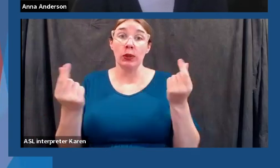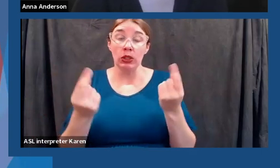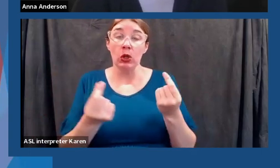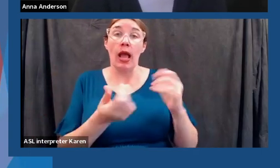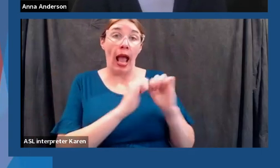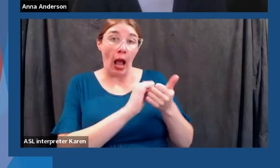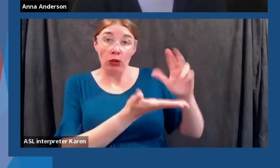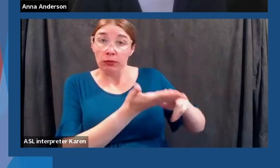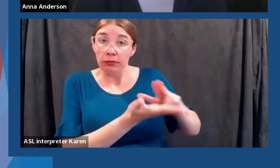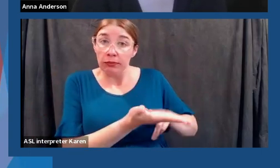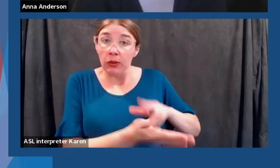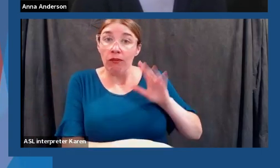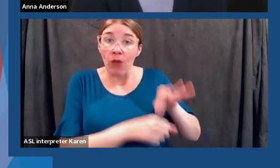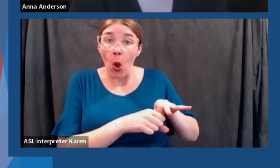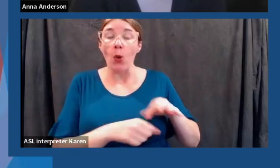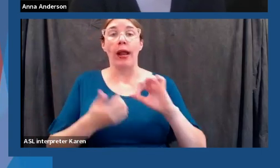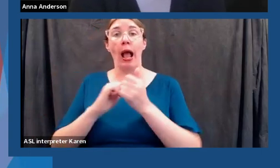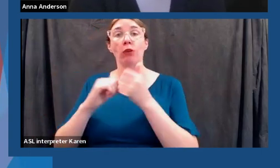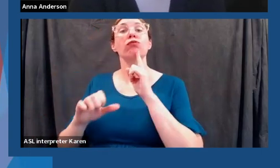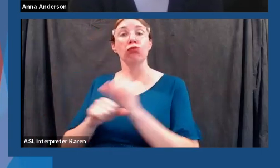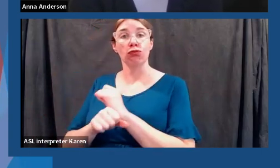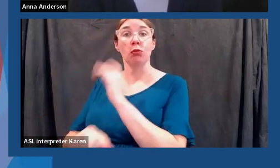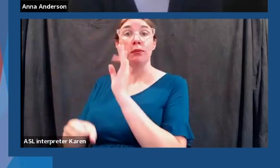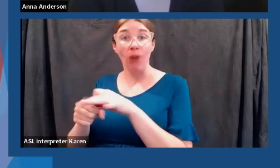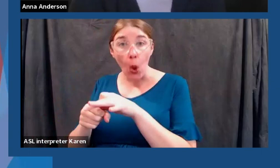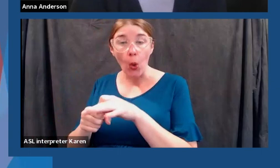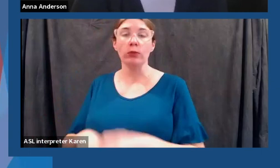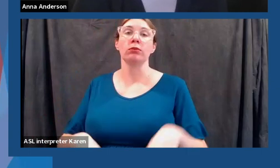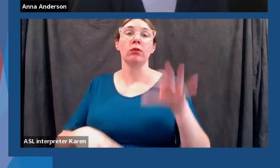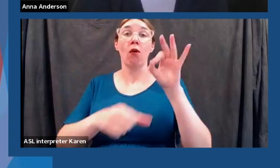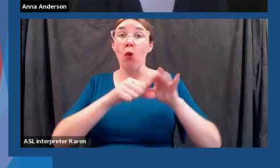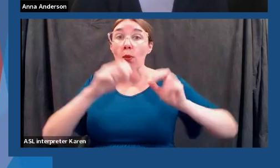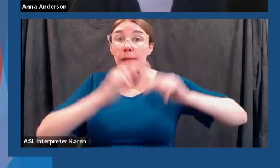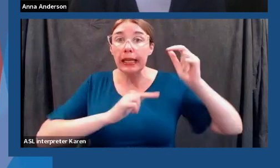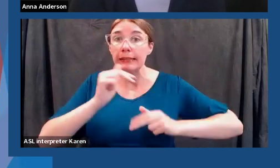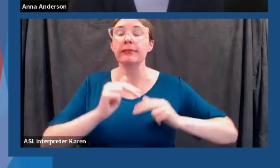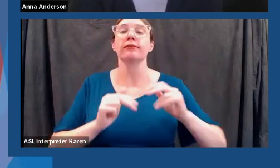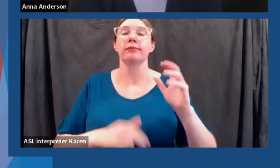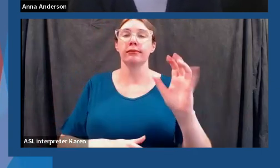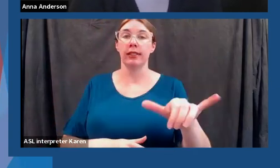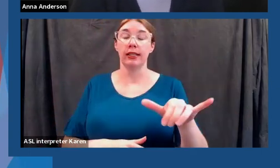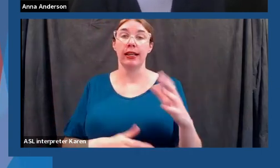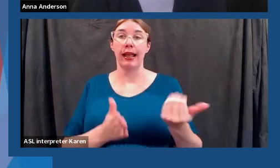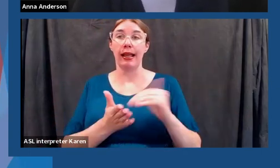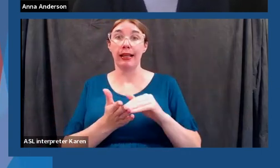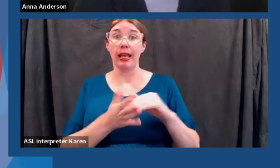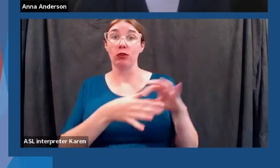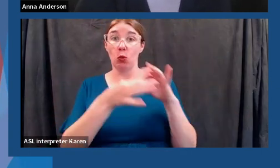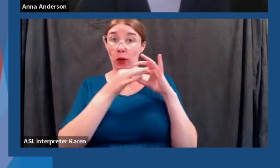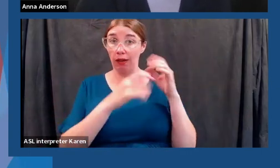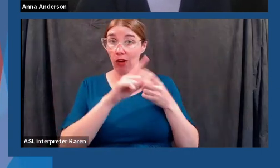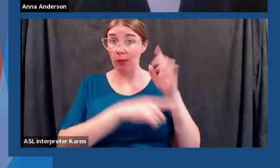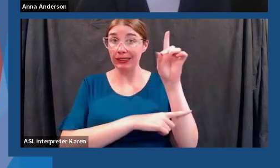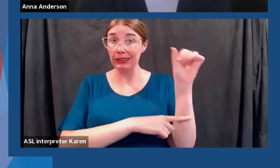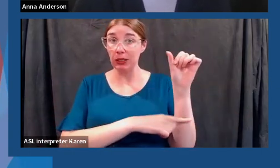and accessing polling places. Again, the coalition is coordinated by Disability Rights Wisconsin